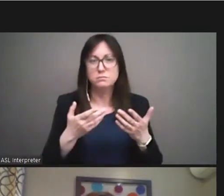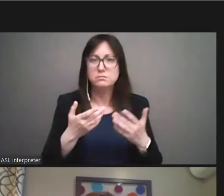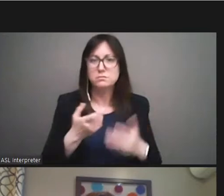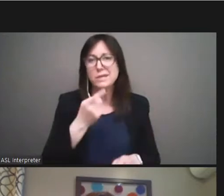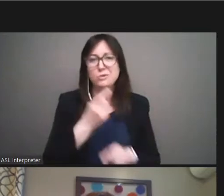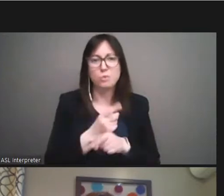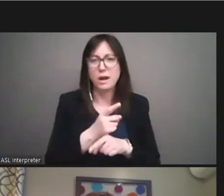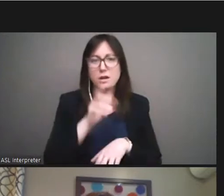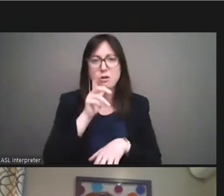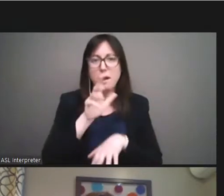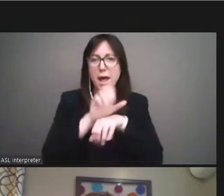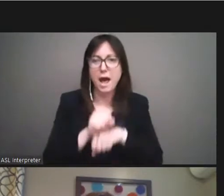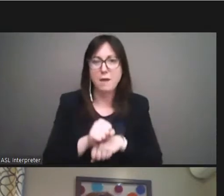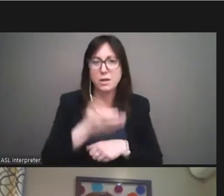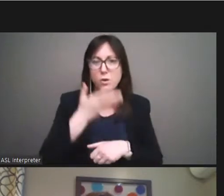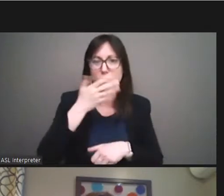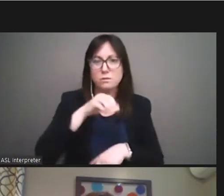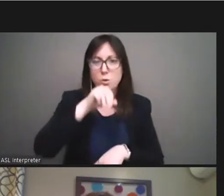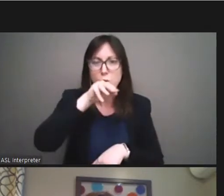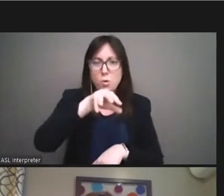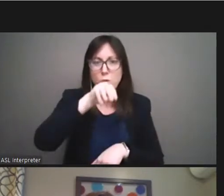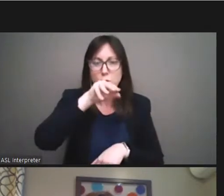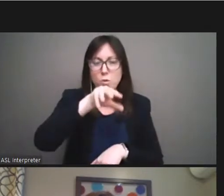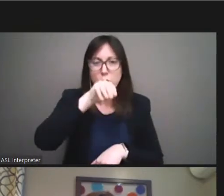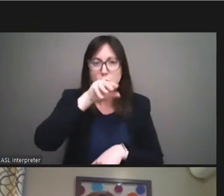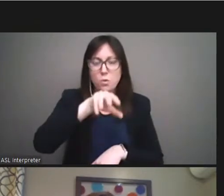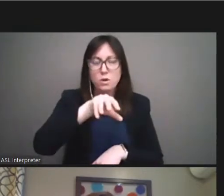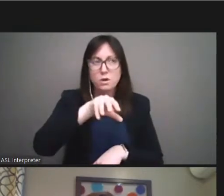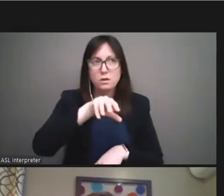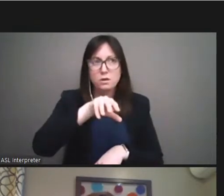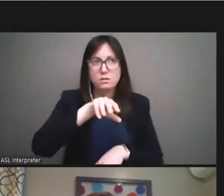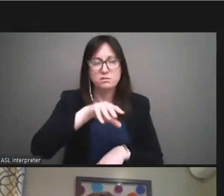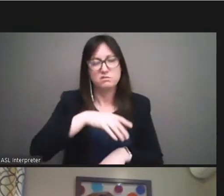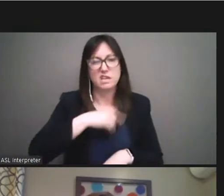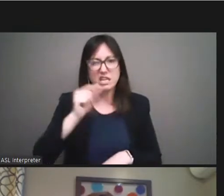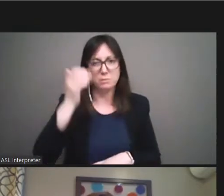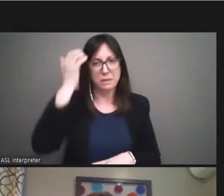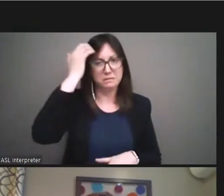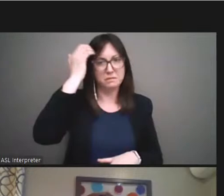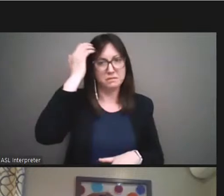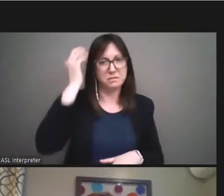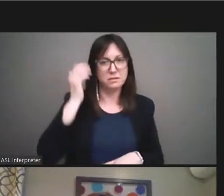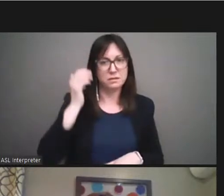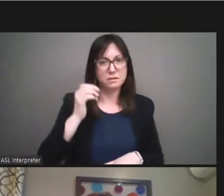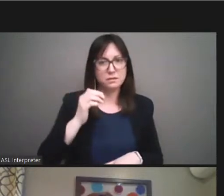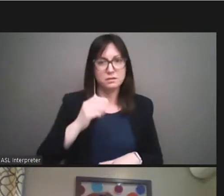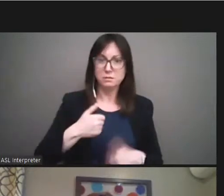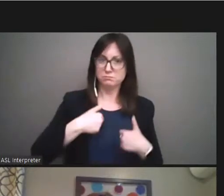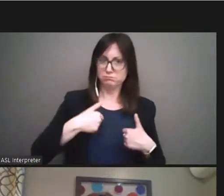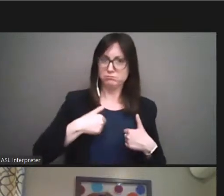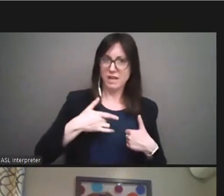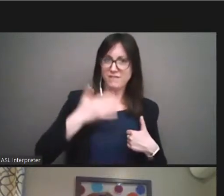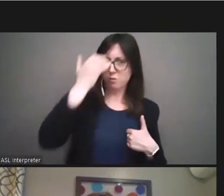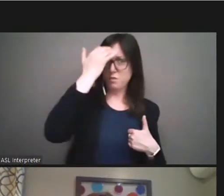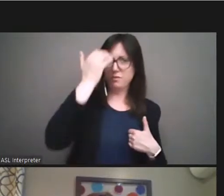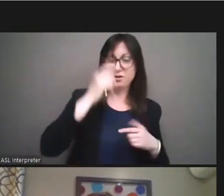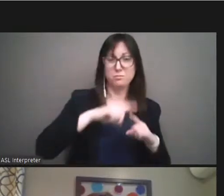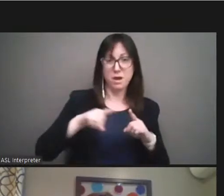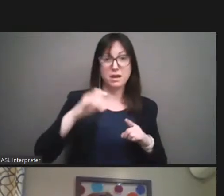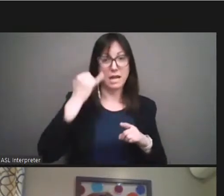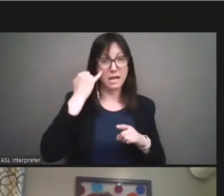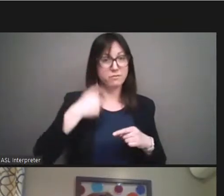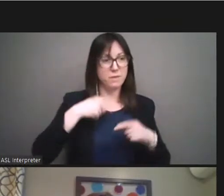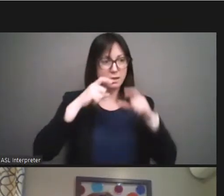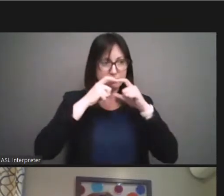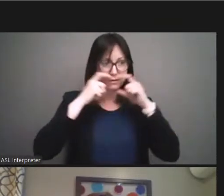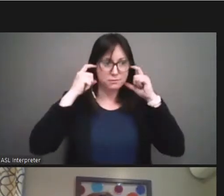behind masks. But the benefit of wearing a mask is ensuring that our elderly, those who are high risk, those who